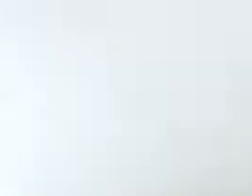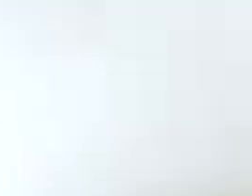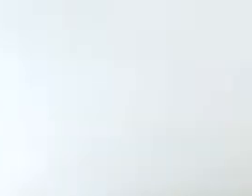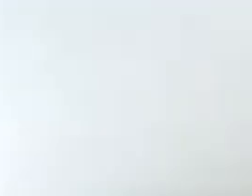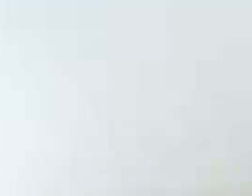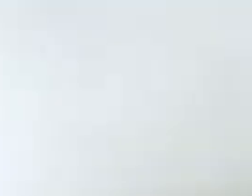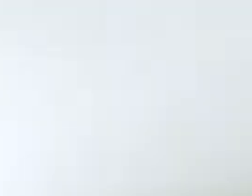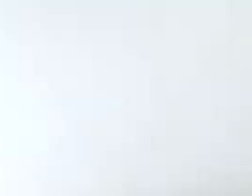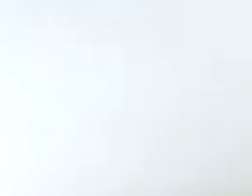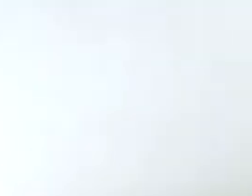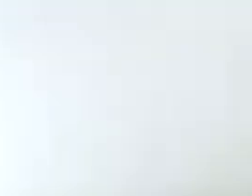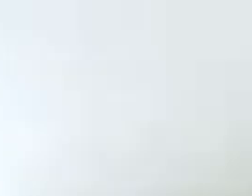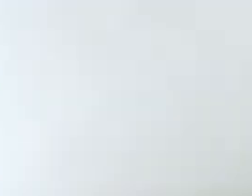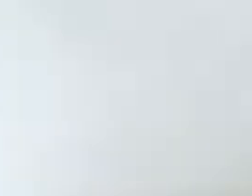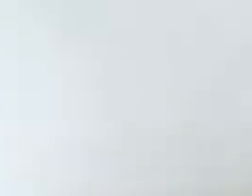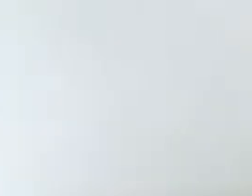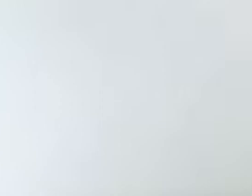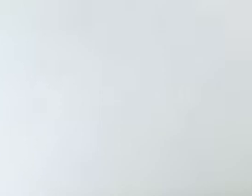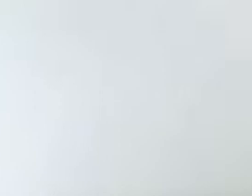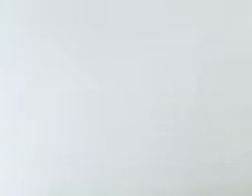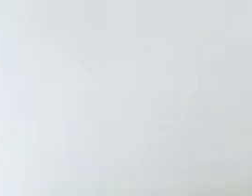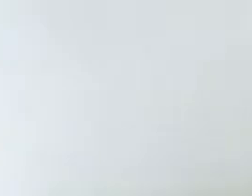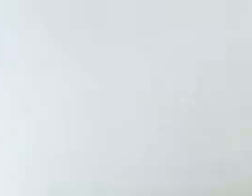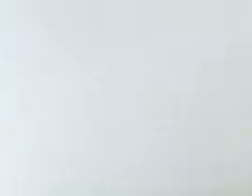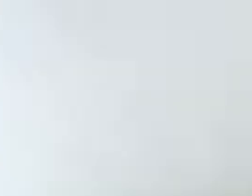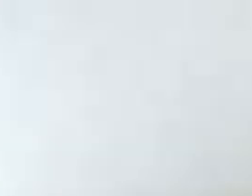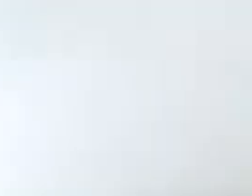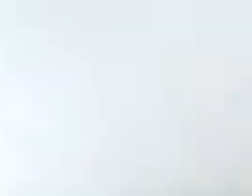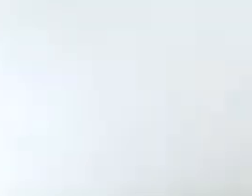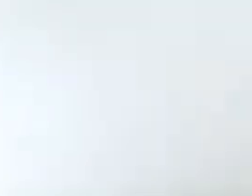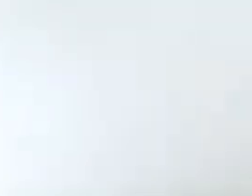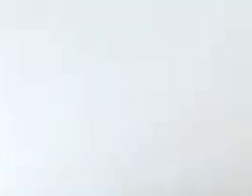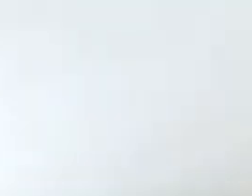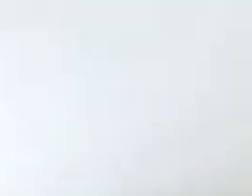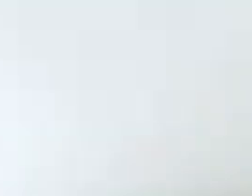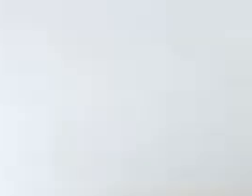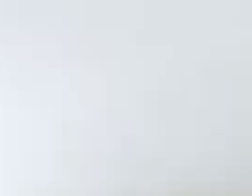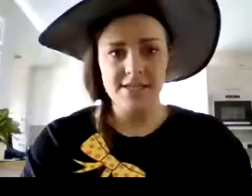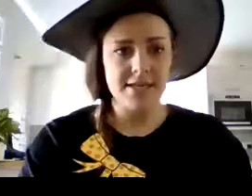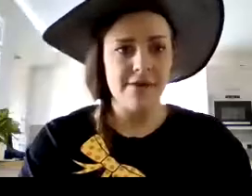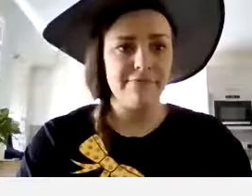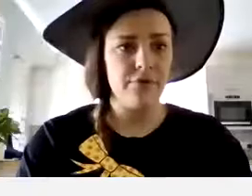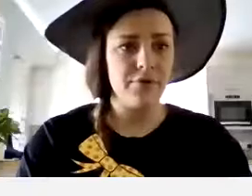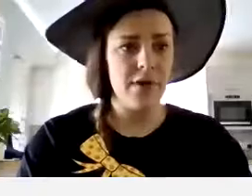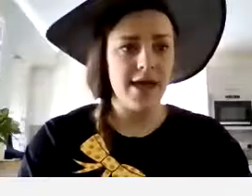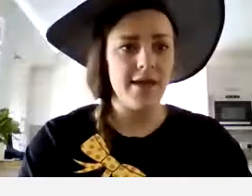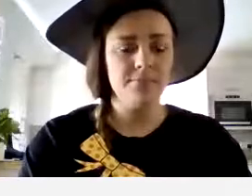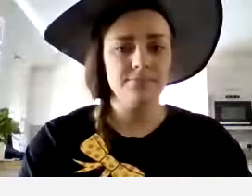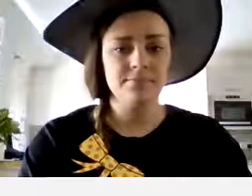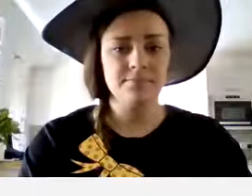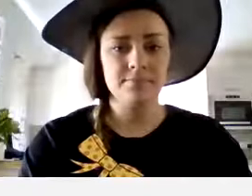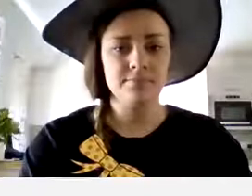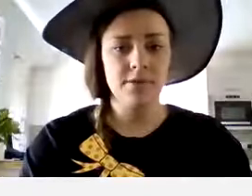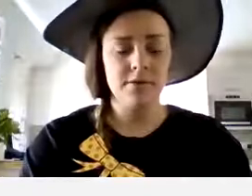Are we ready? There's lots of listening to do in this story. Lots of sounds for you to listen out for, okay?